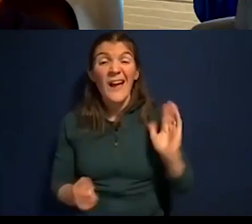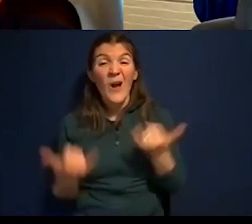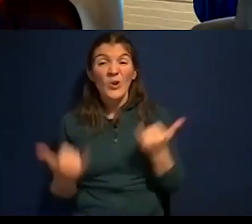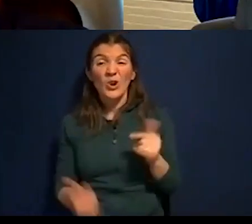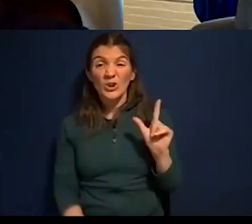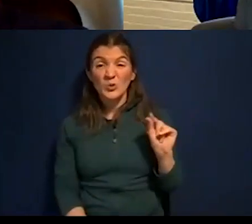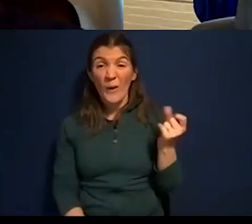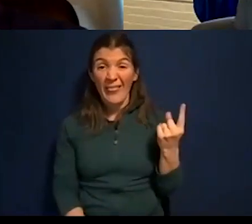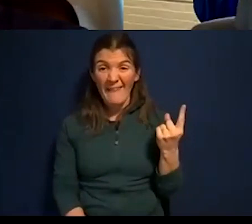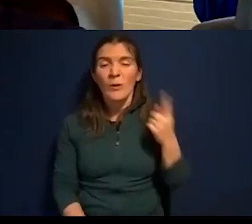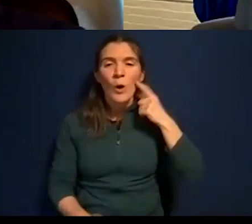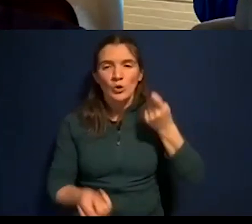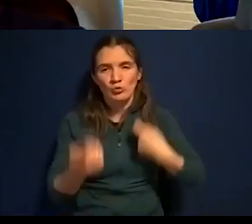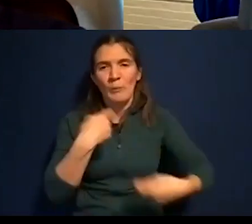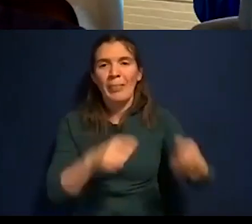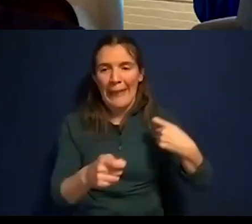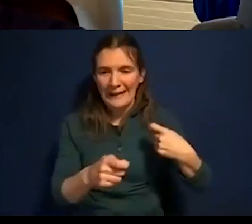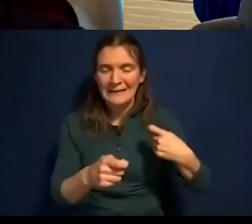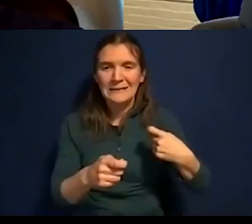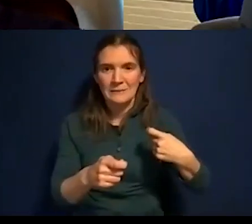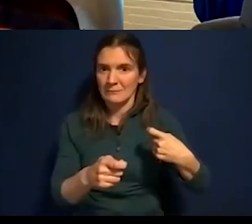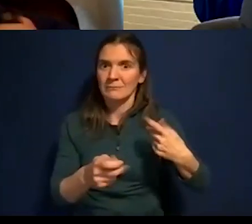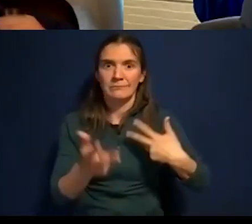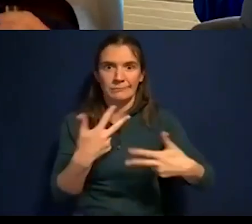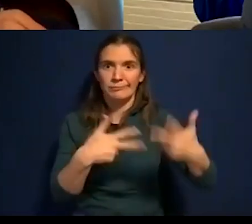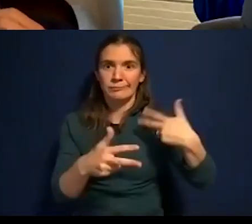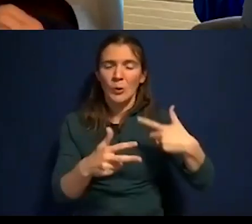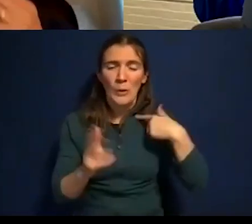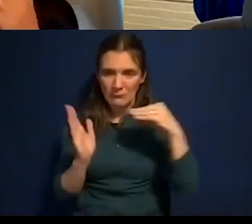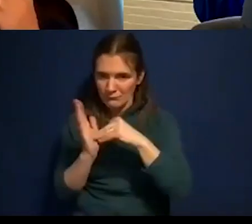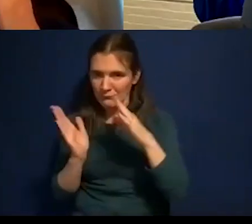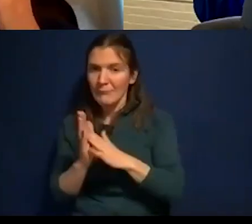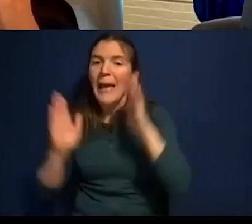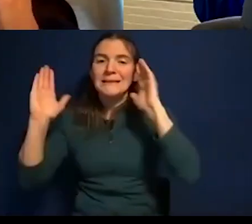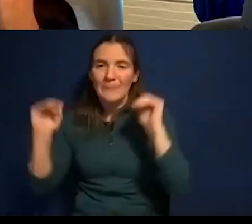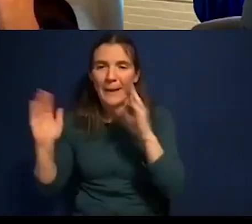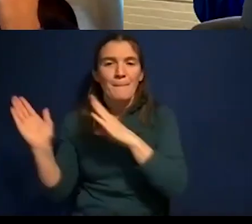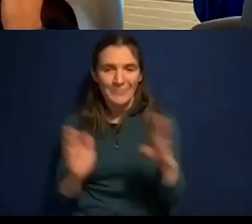looking to replace. It's up for replacement as part of the capital plan.